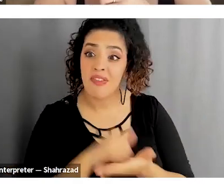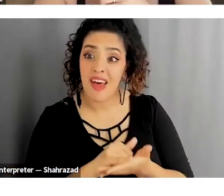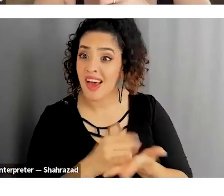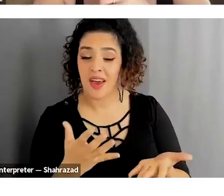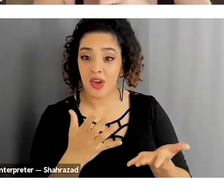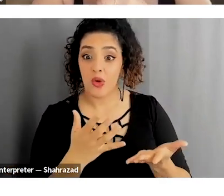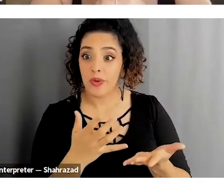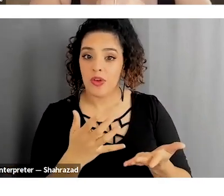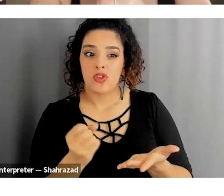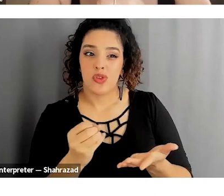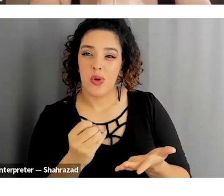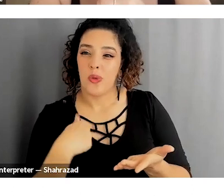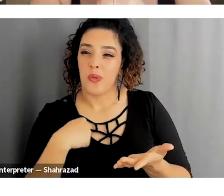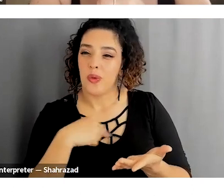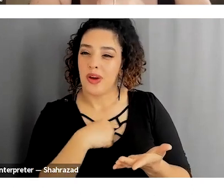for it. And it's kind of